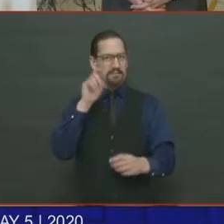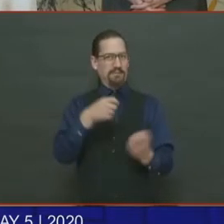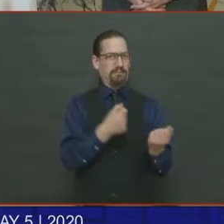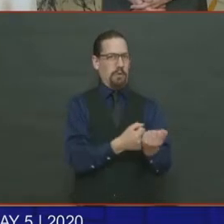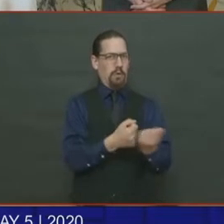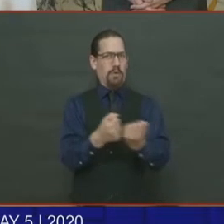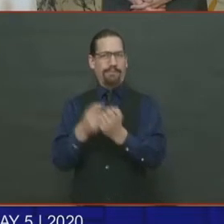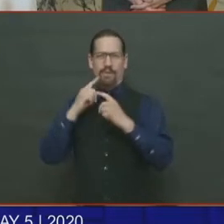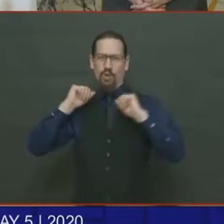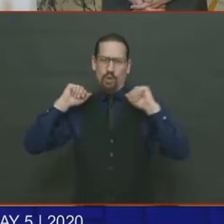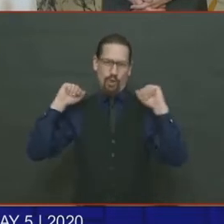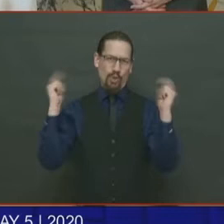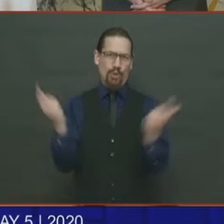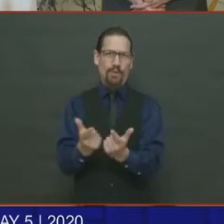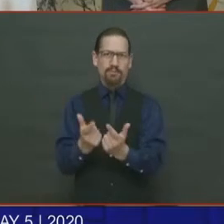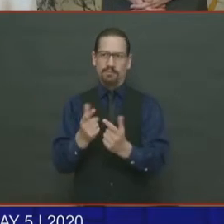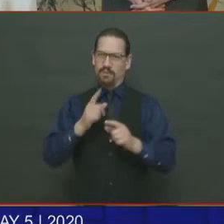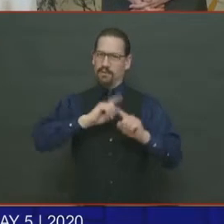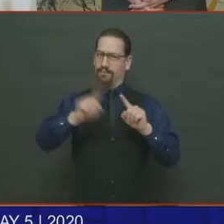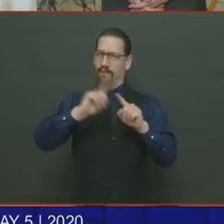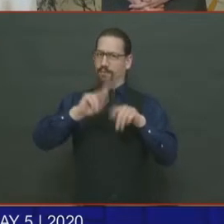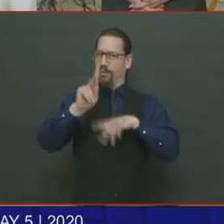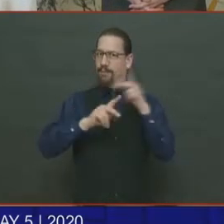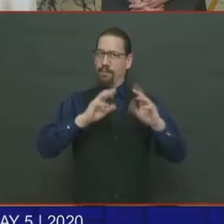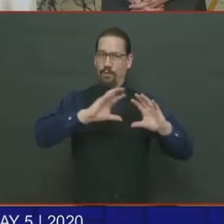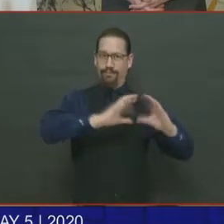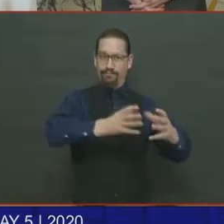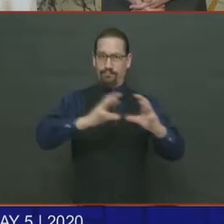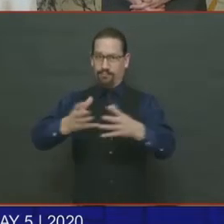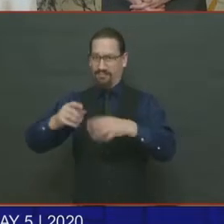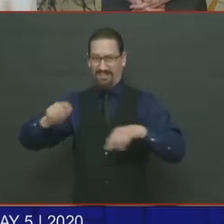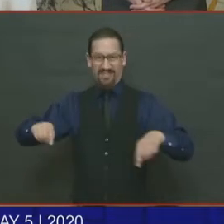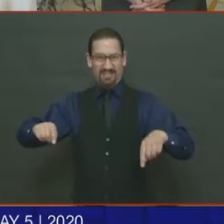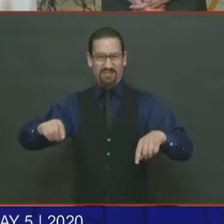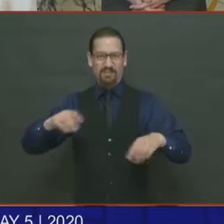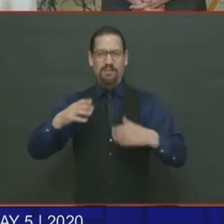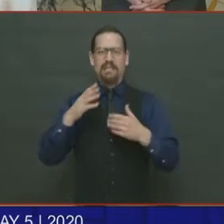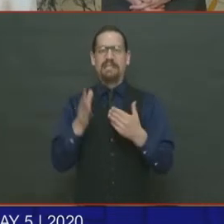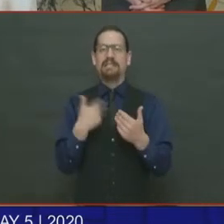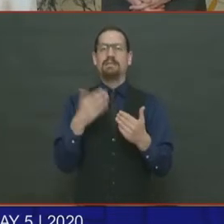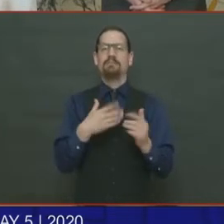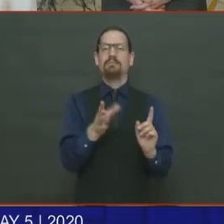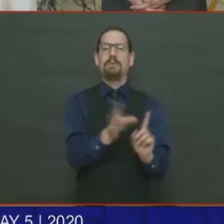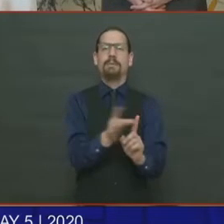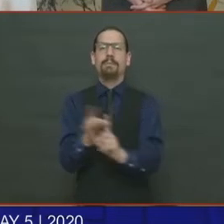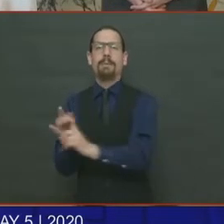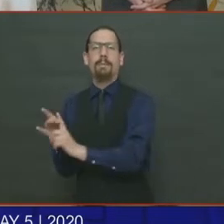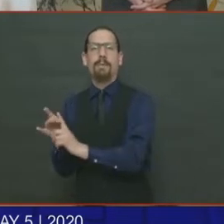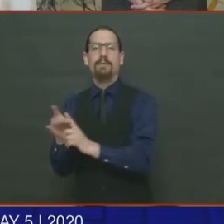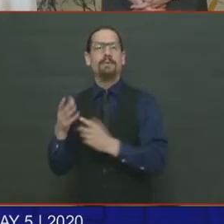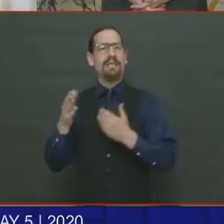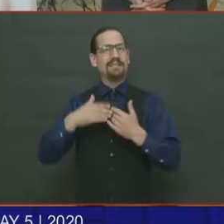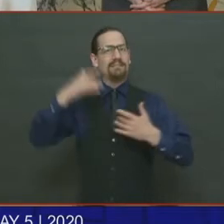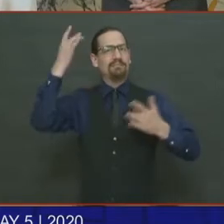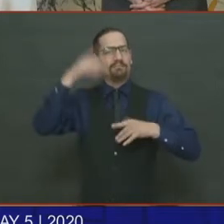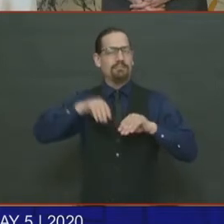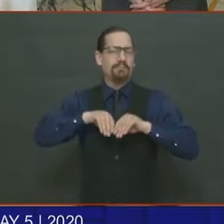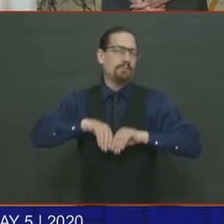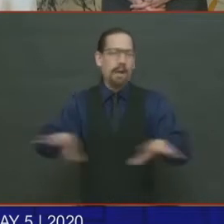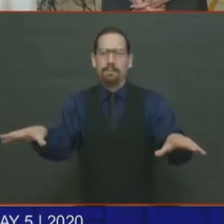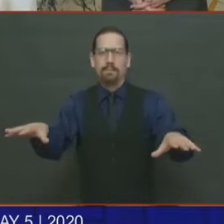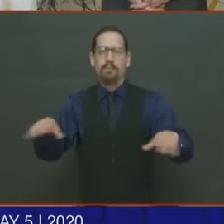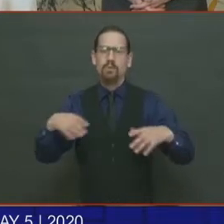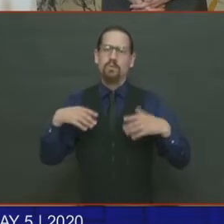to really keep our eye on that to make sure that our system is strong and structures are in place, and